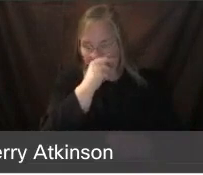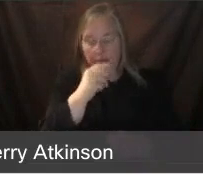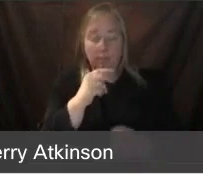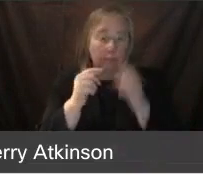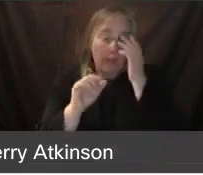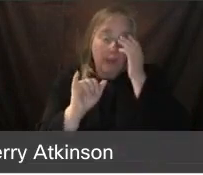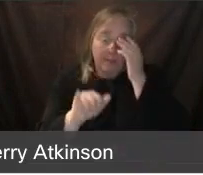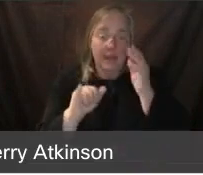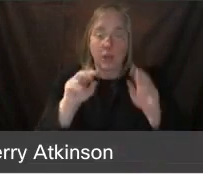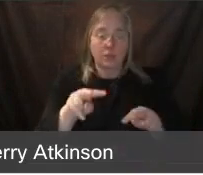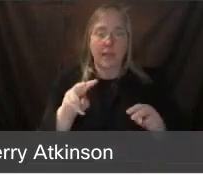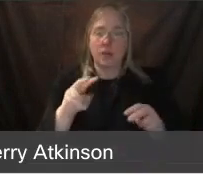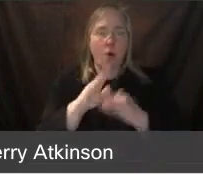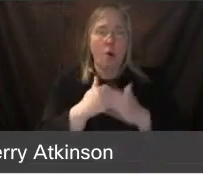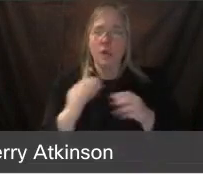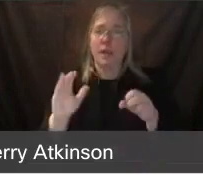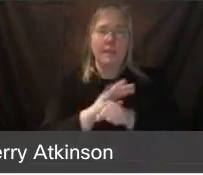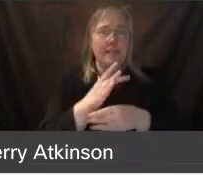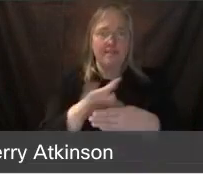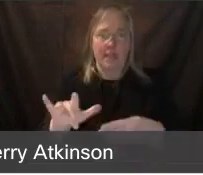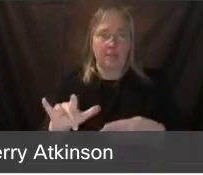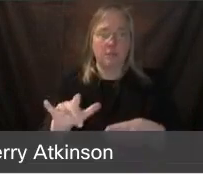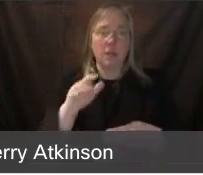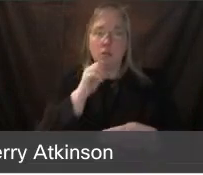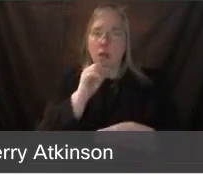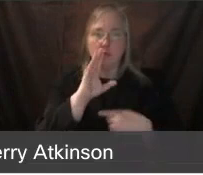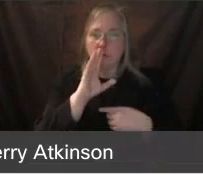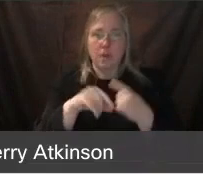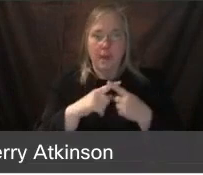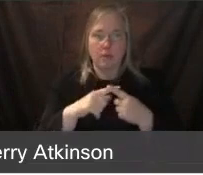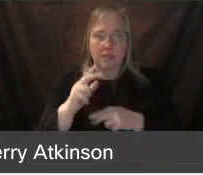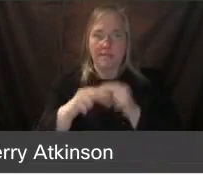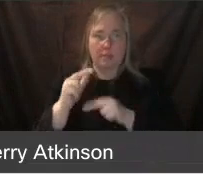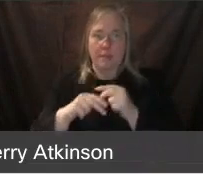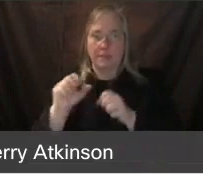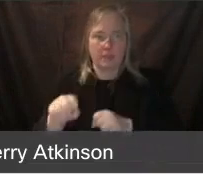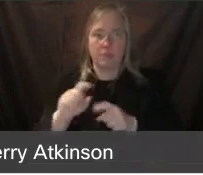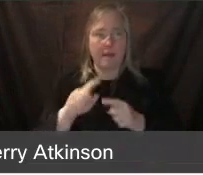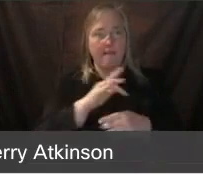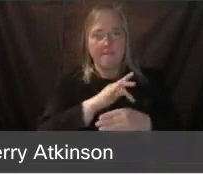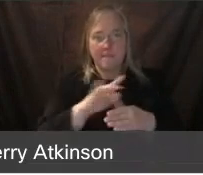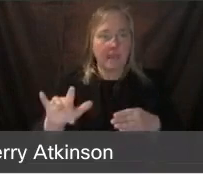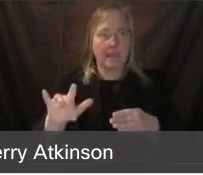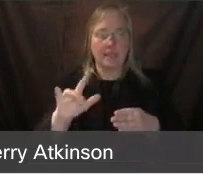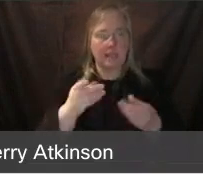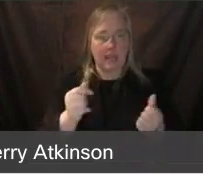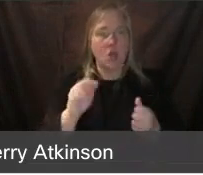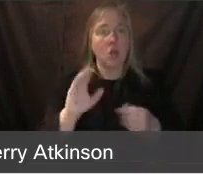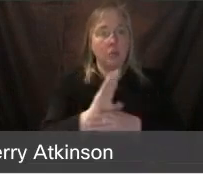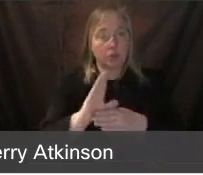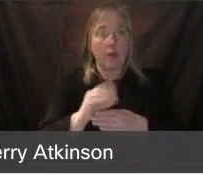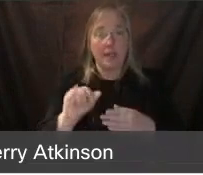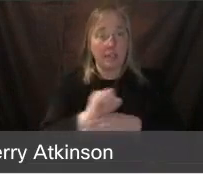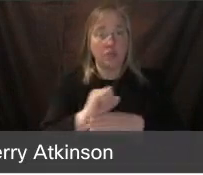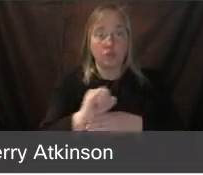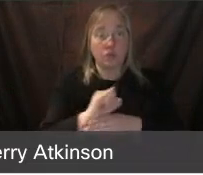vacant. So it really doesn't look at redevelopment potential of this particular map, but it's vacant land, commercial and industrial properties that are greater than